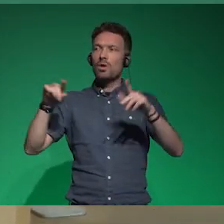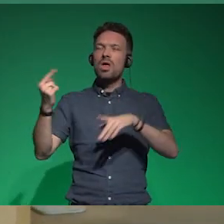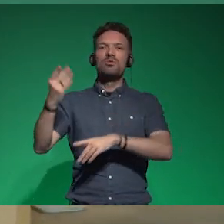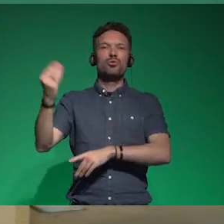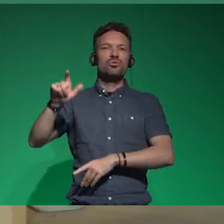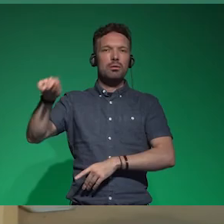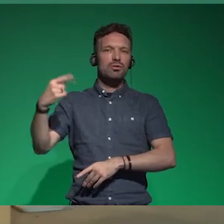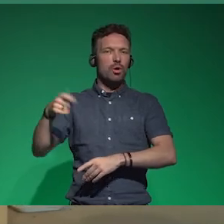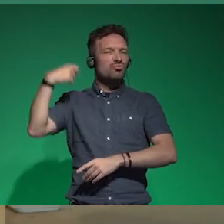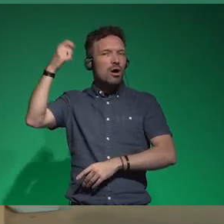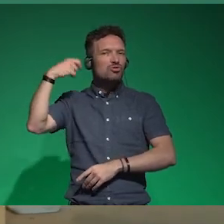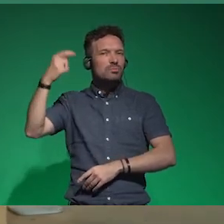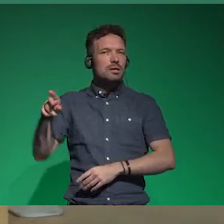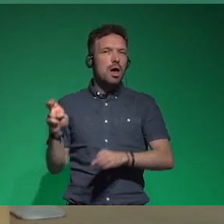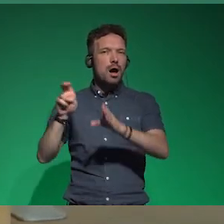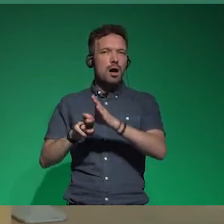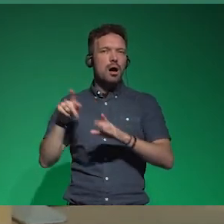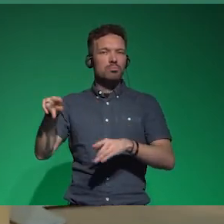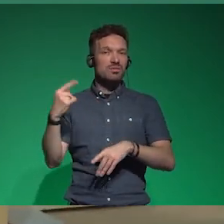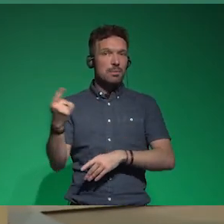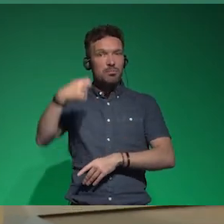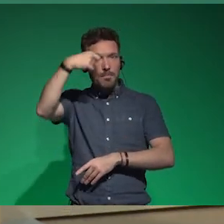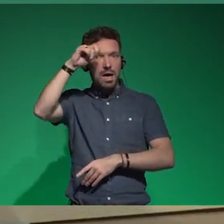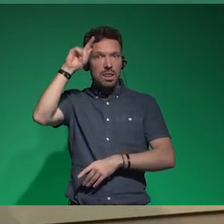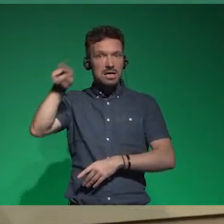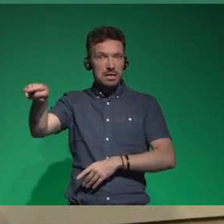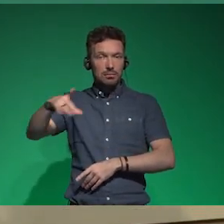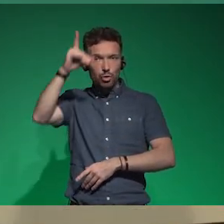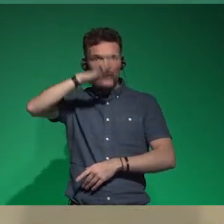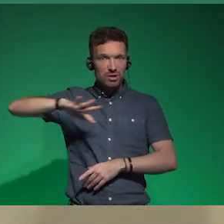this moment, she's working abroad.